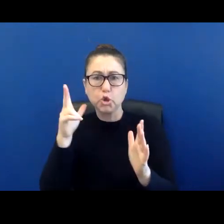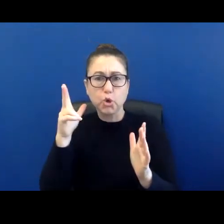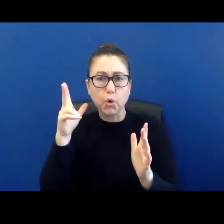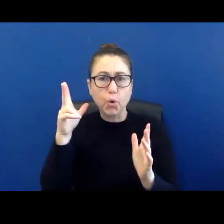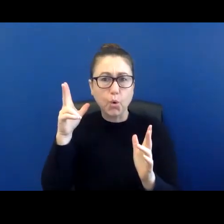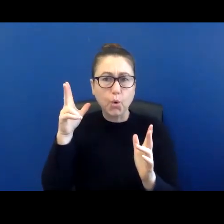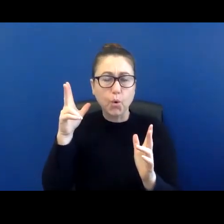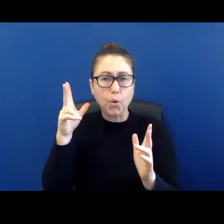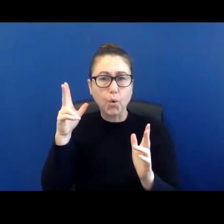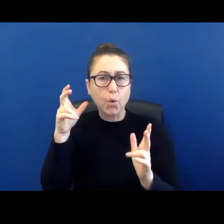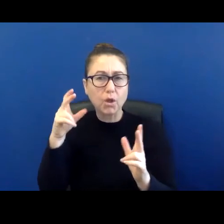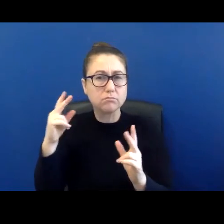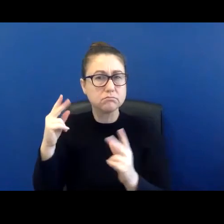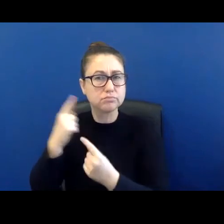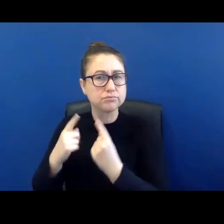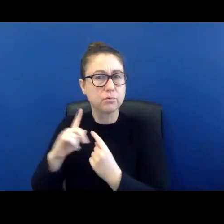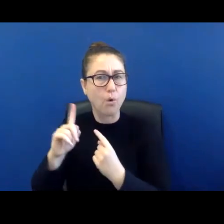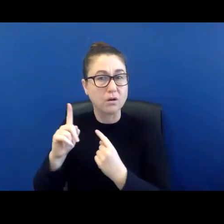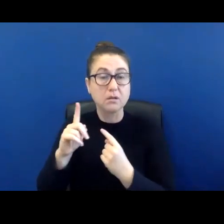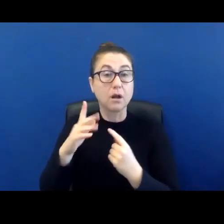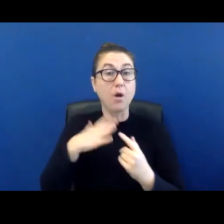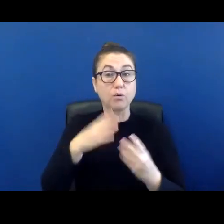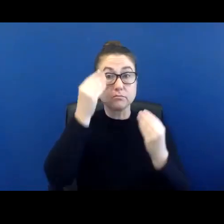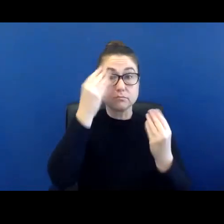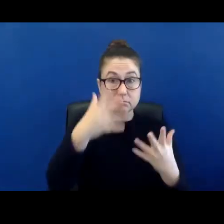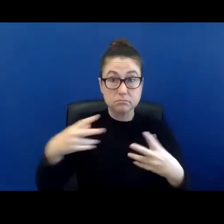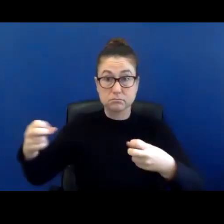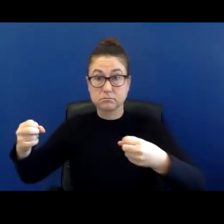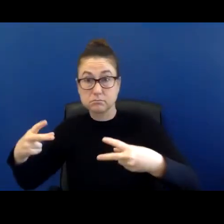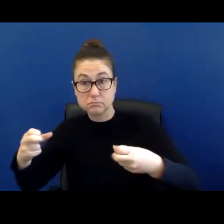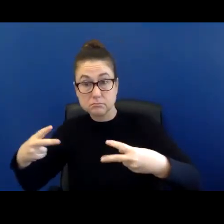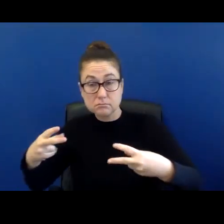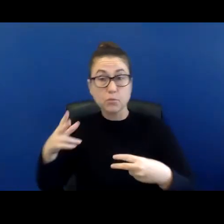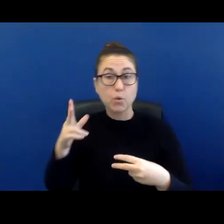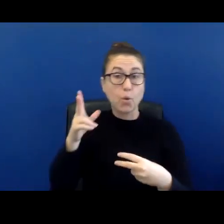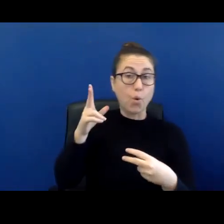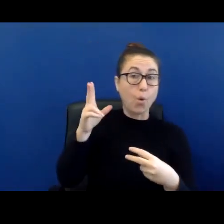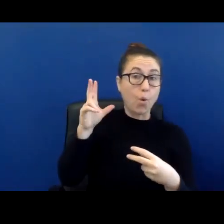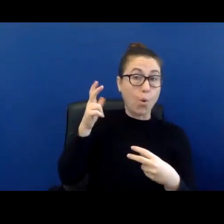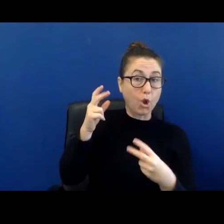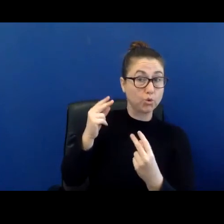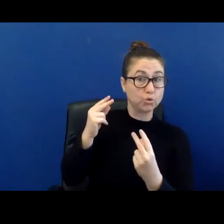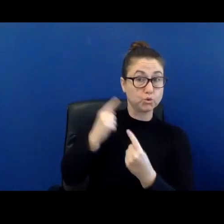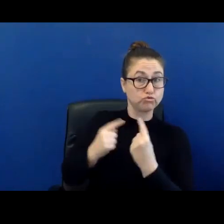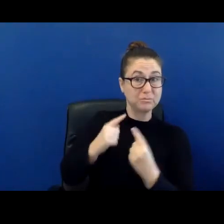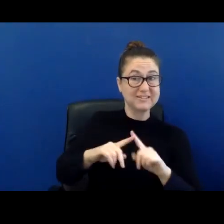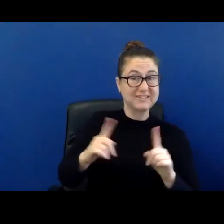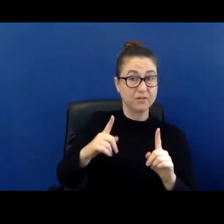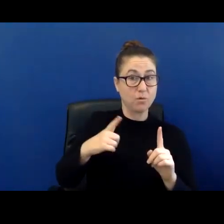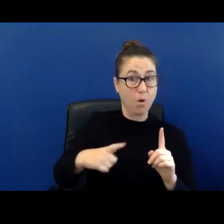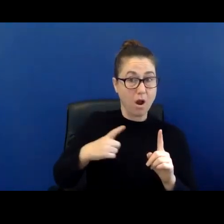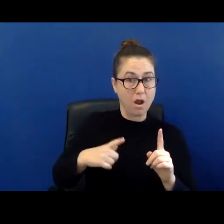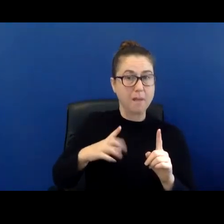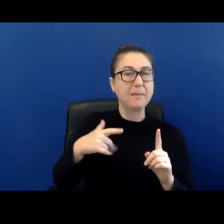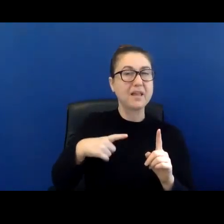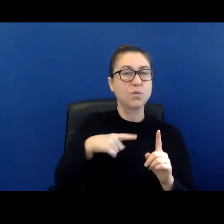about briefly about some of the differences between audio description and captioning, and perhaps why that's made advocacy for audio